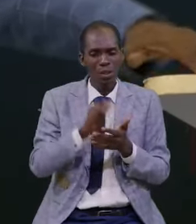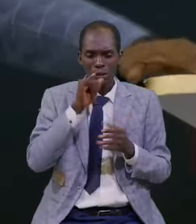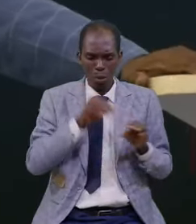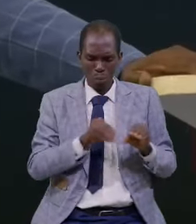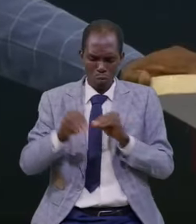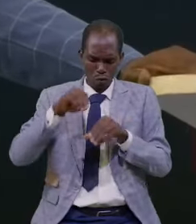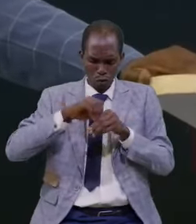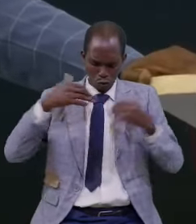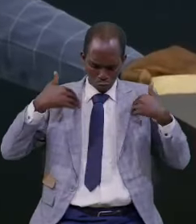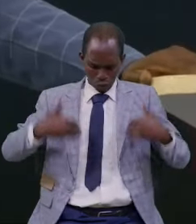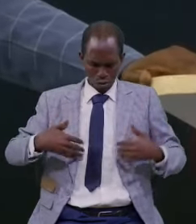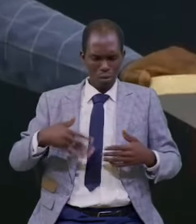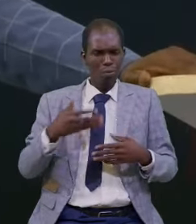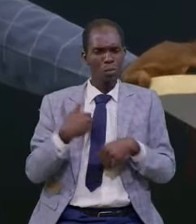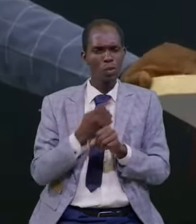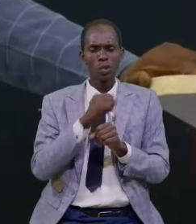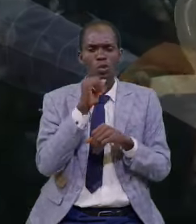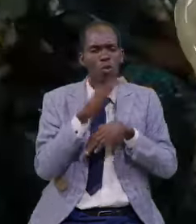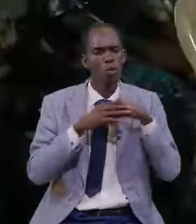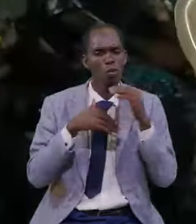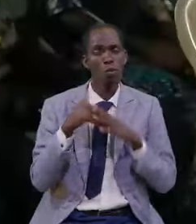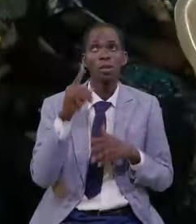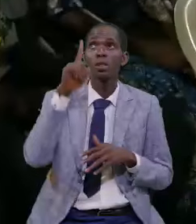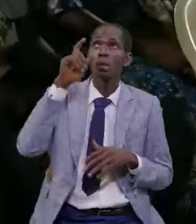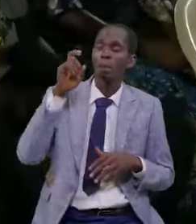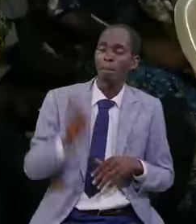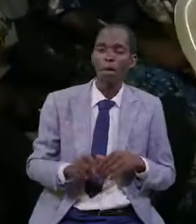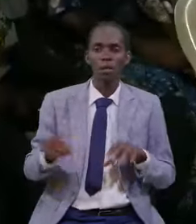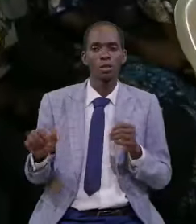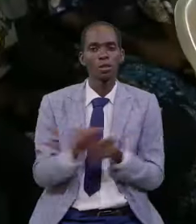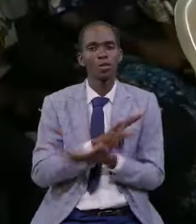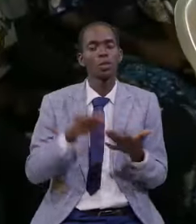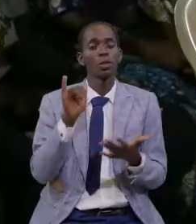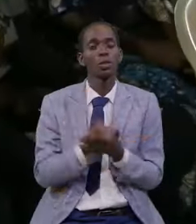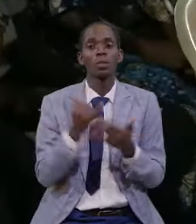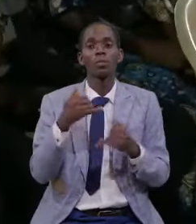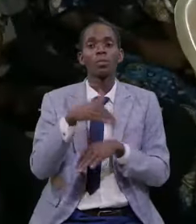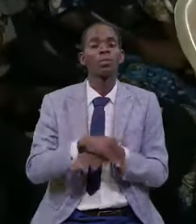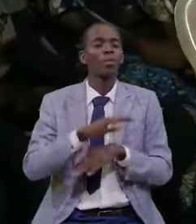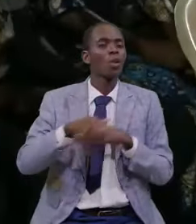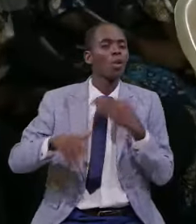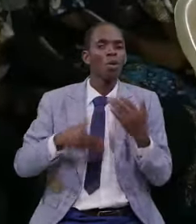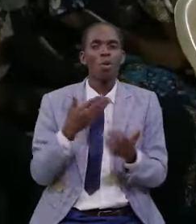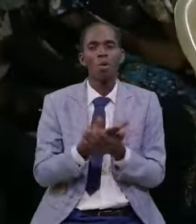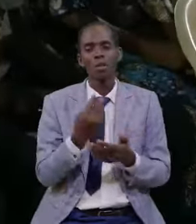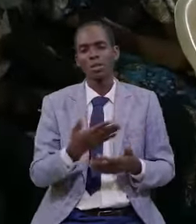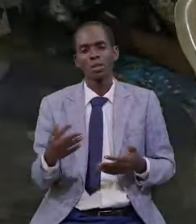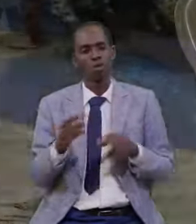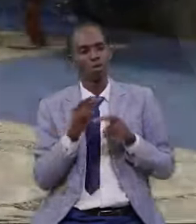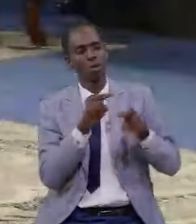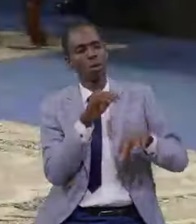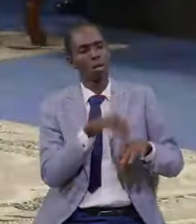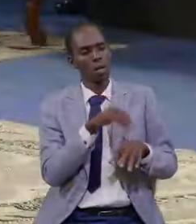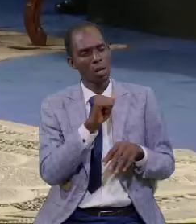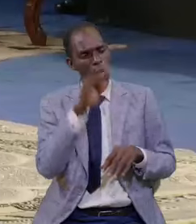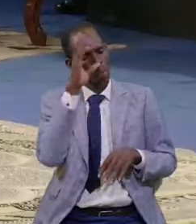causing discomfort, he must destroy that tonight. And all the things, look at a man, we need blood so